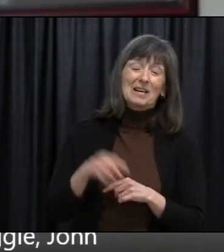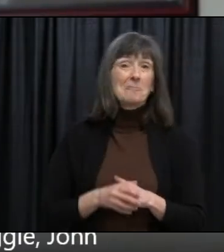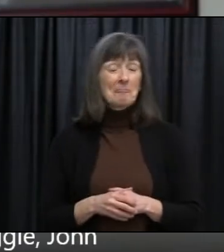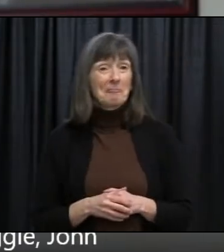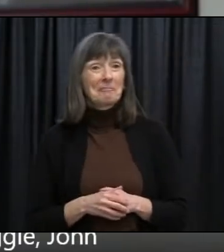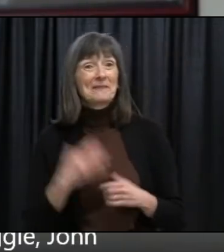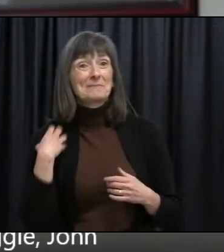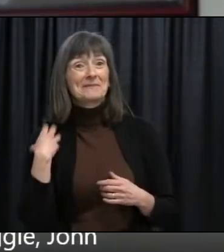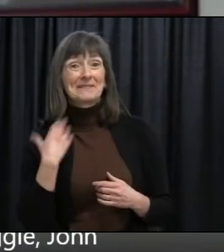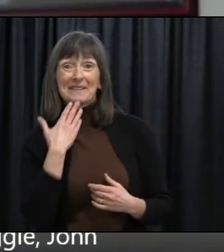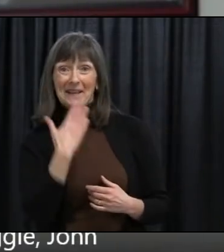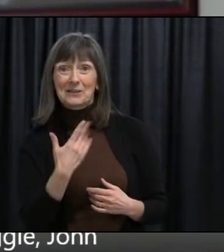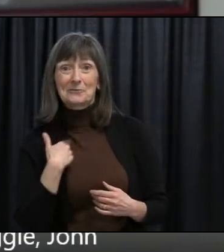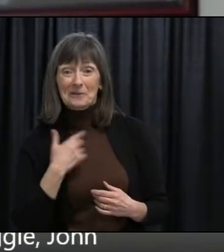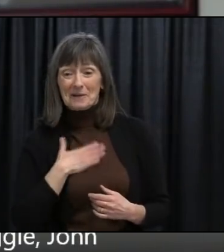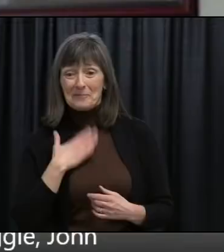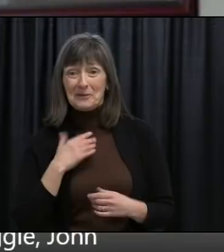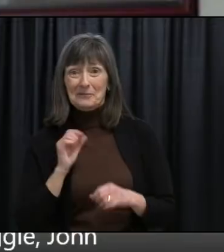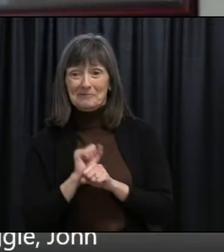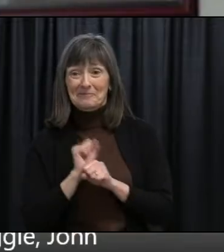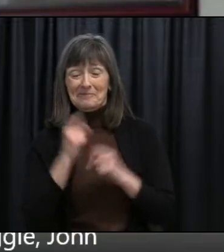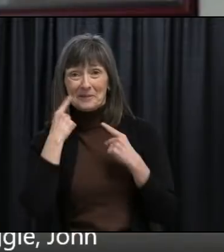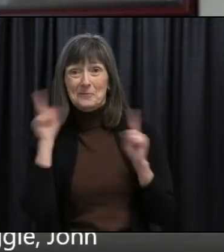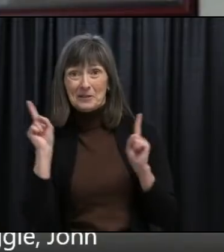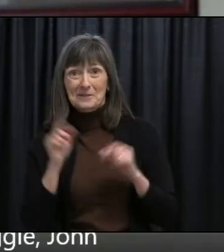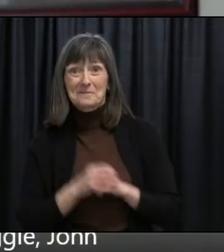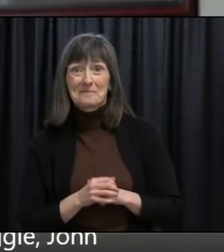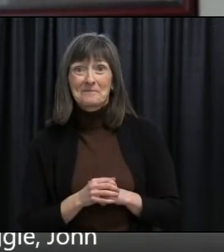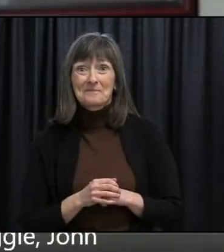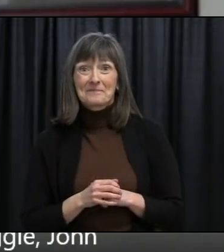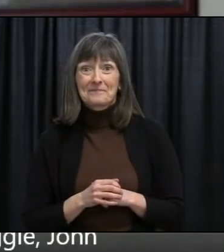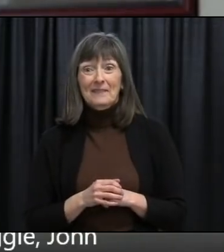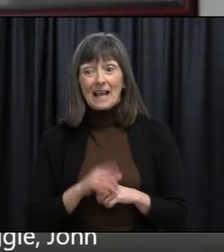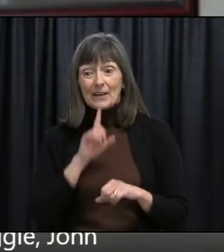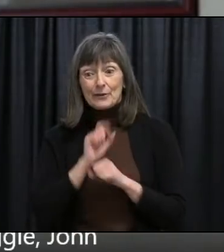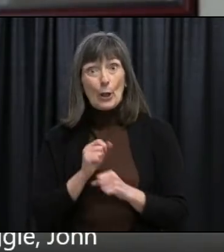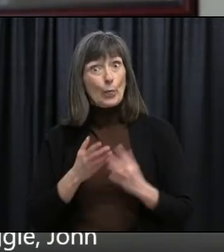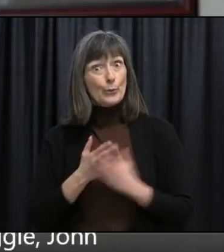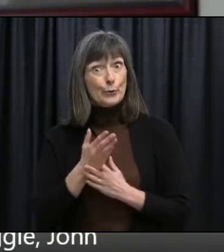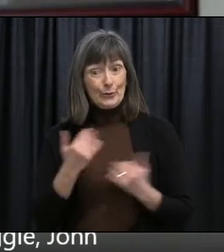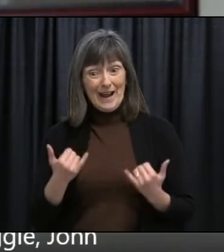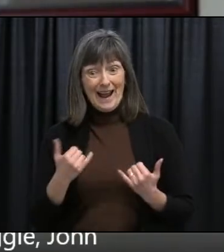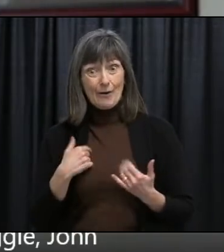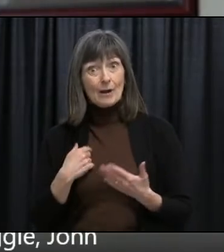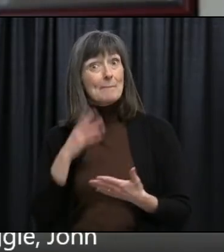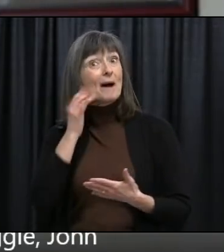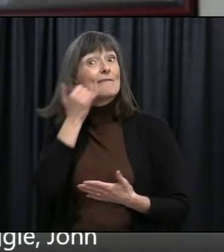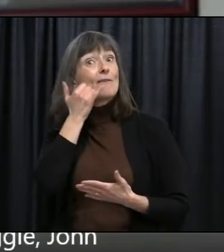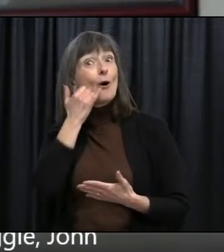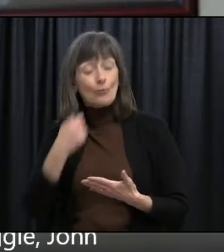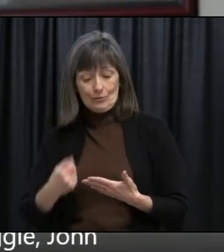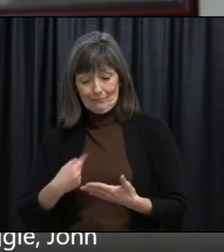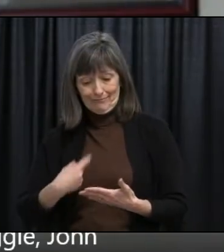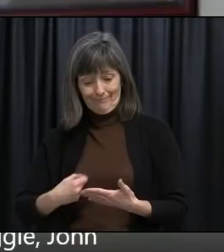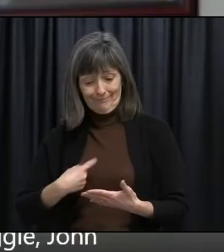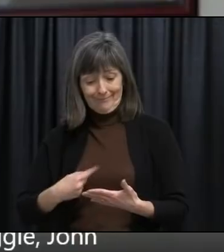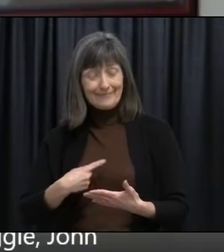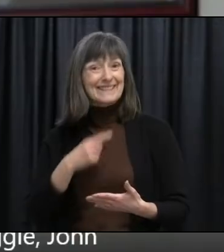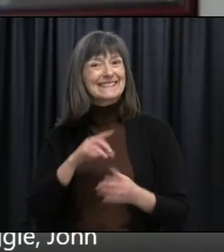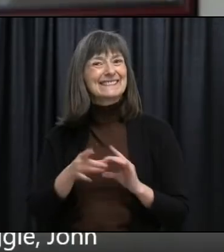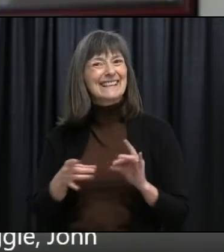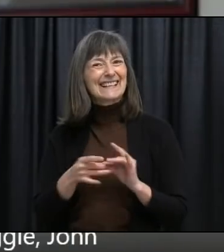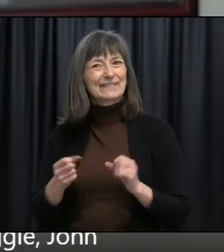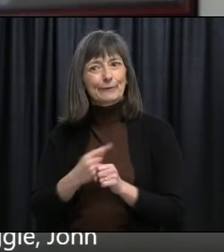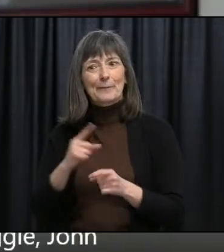That's pleasing to hear. In actual fact, my phone did light up during the briefing to say it's working. Honest, he